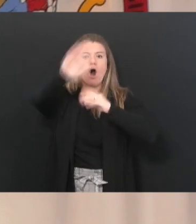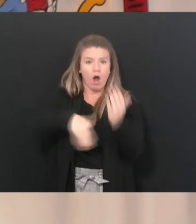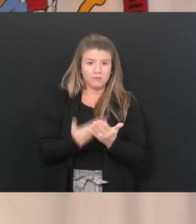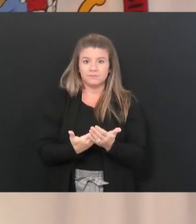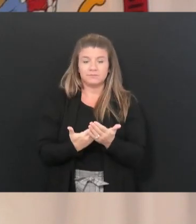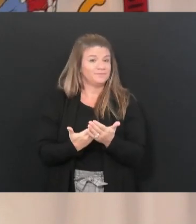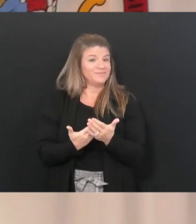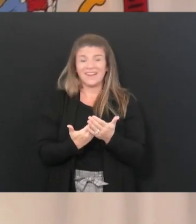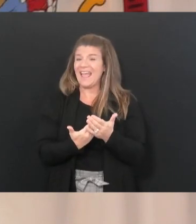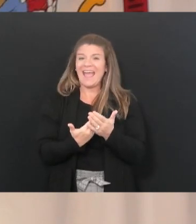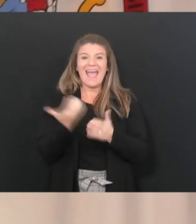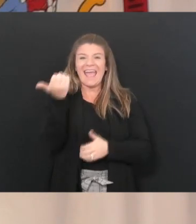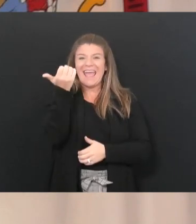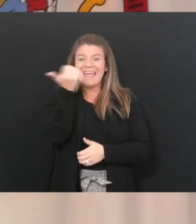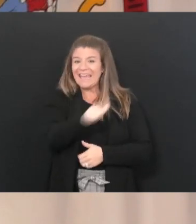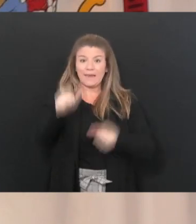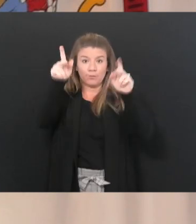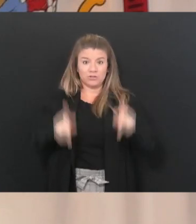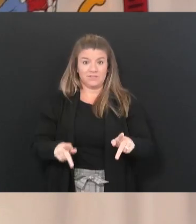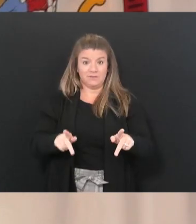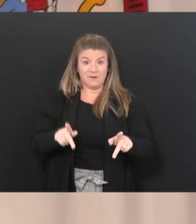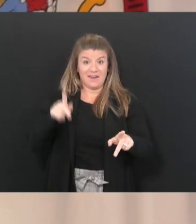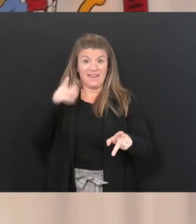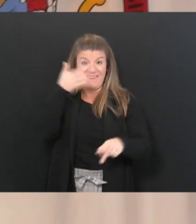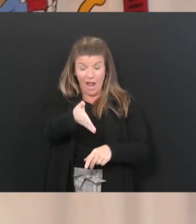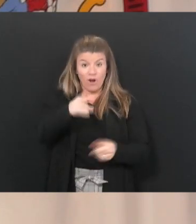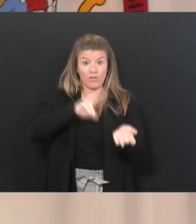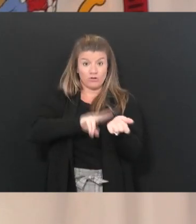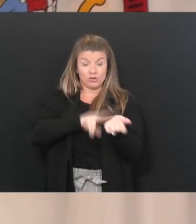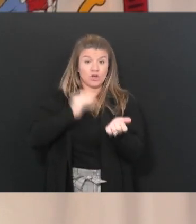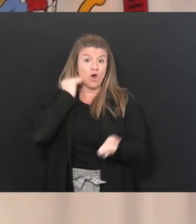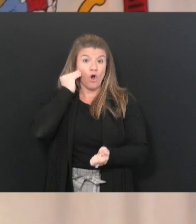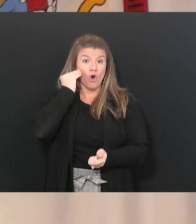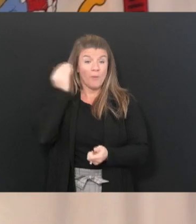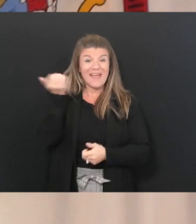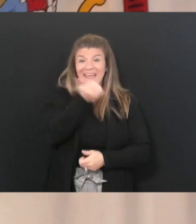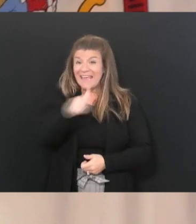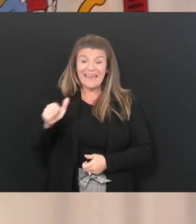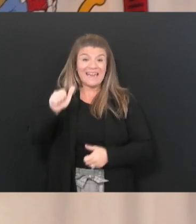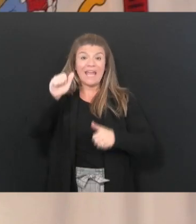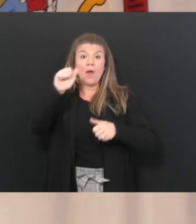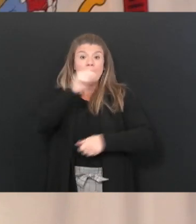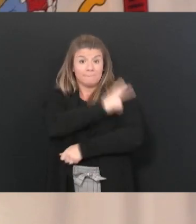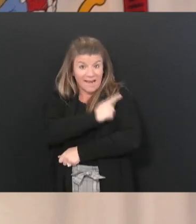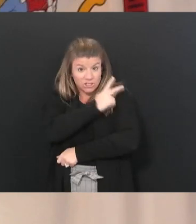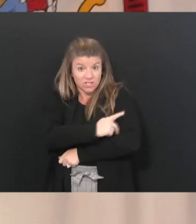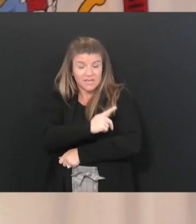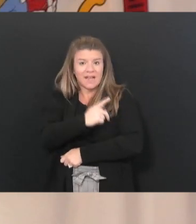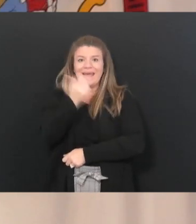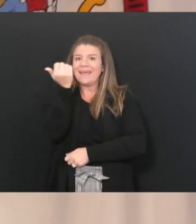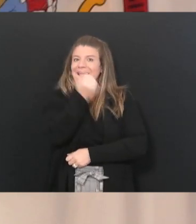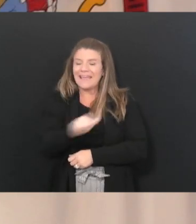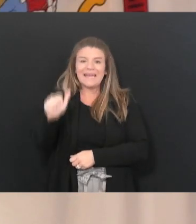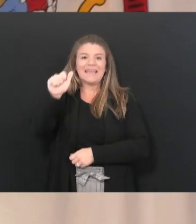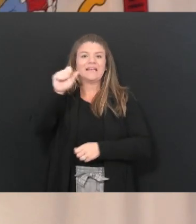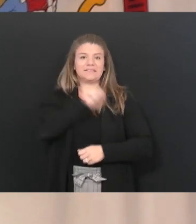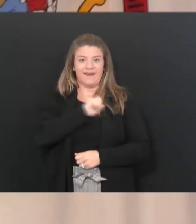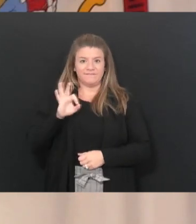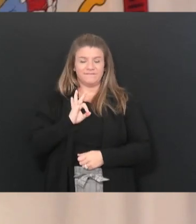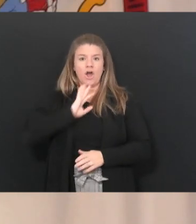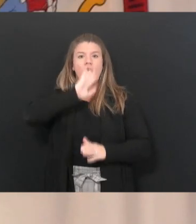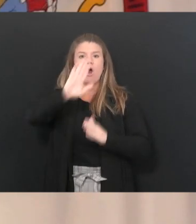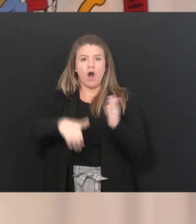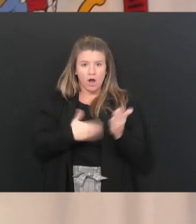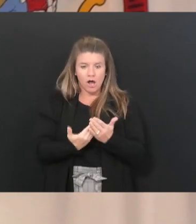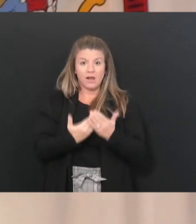person in every nursing home, every resident, as well as all the staff. And